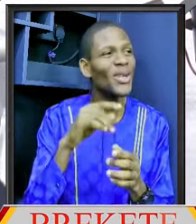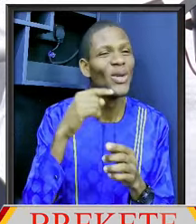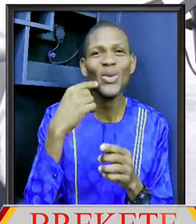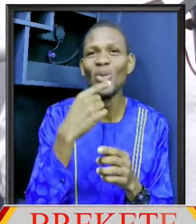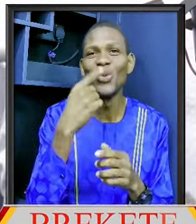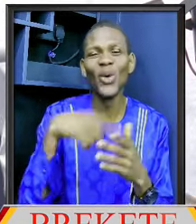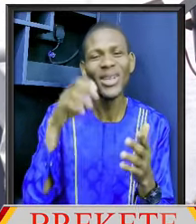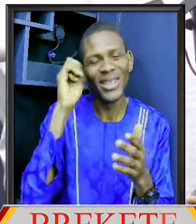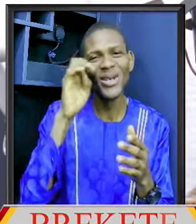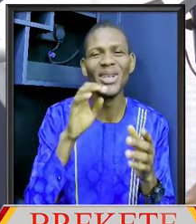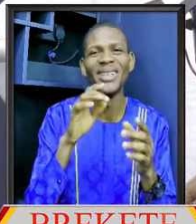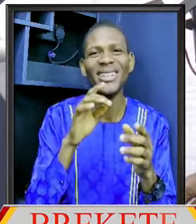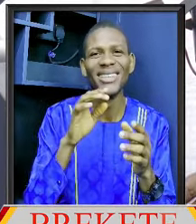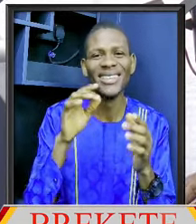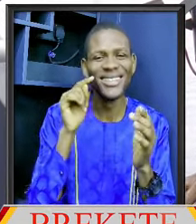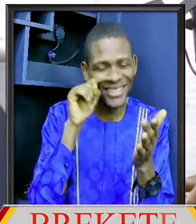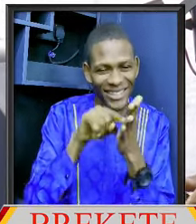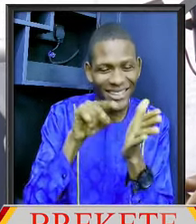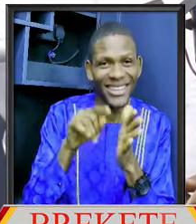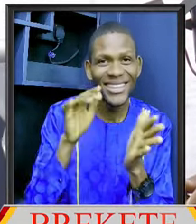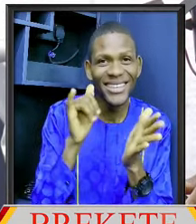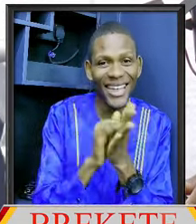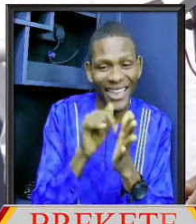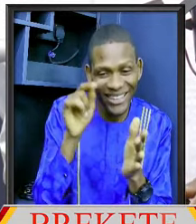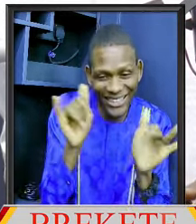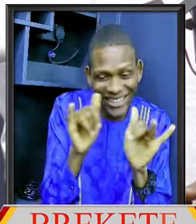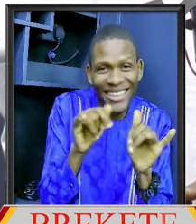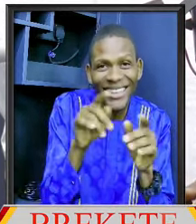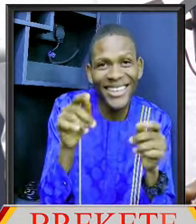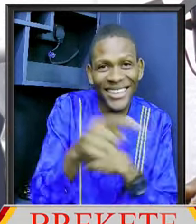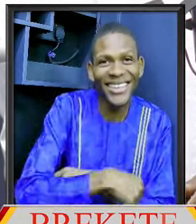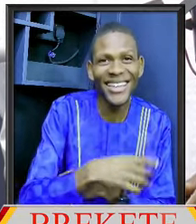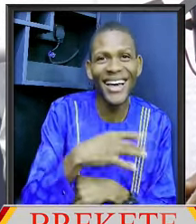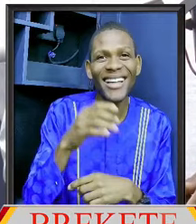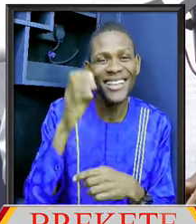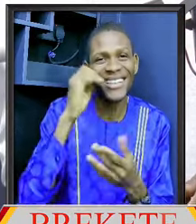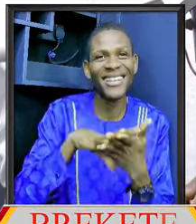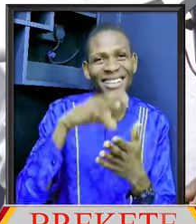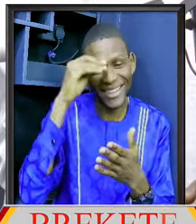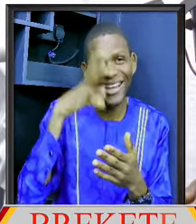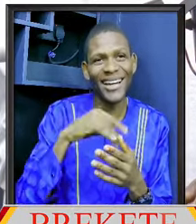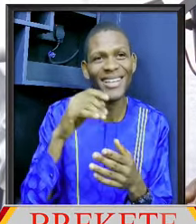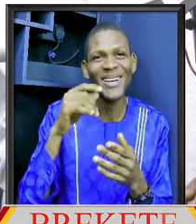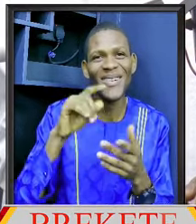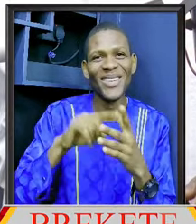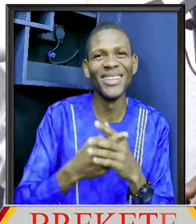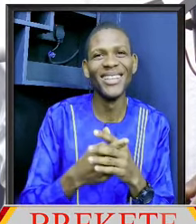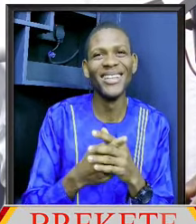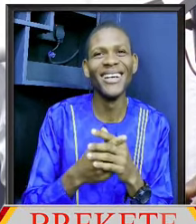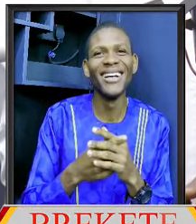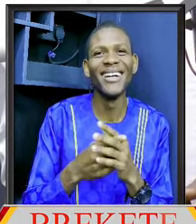this is your mic line. This is my mic line. That says on the spot. Now I just learned on my death. The rest is history.